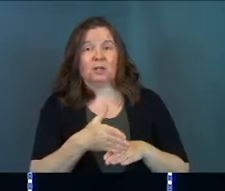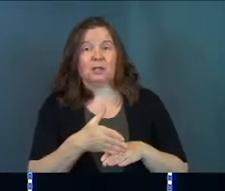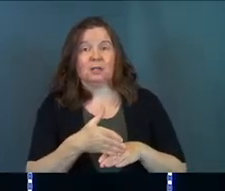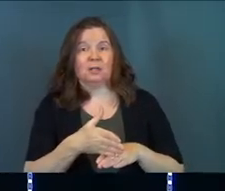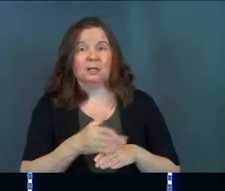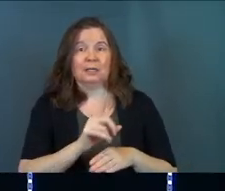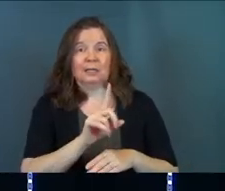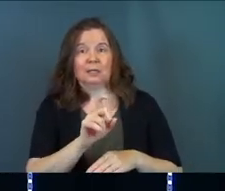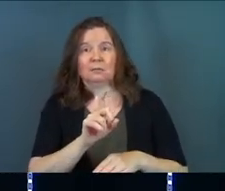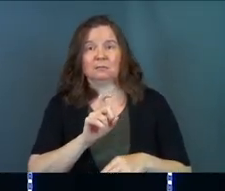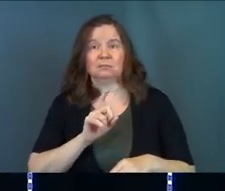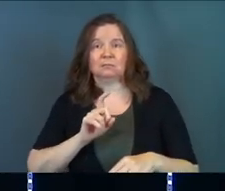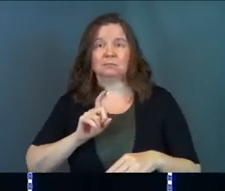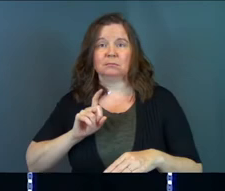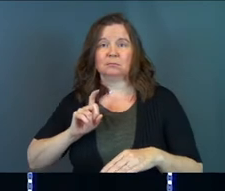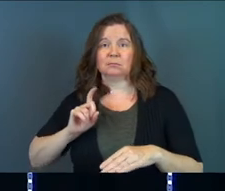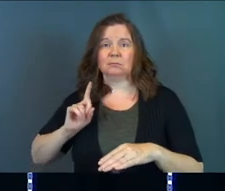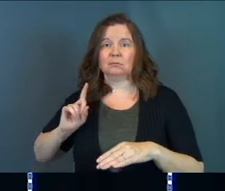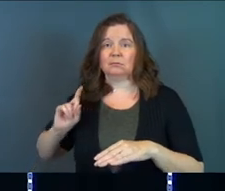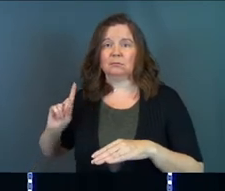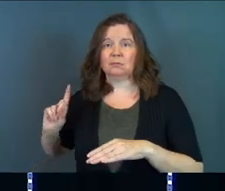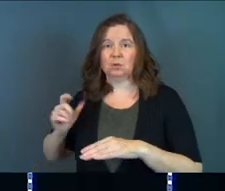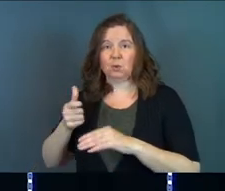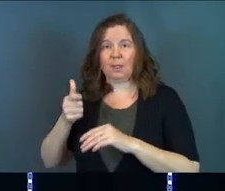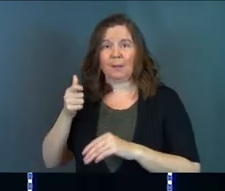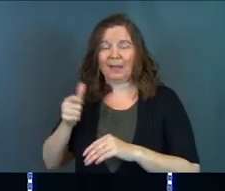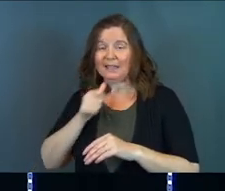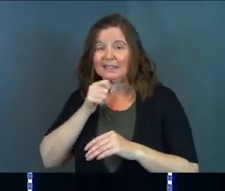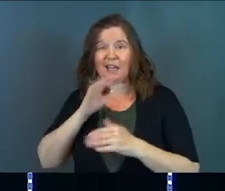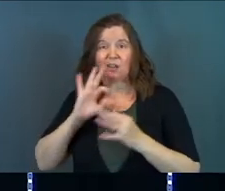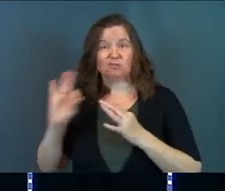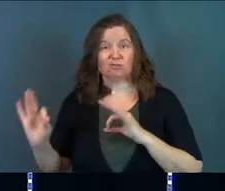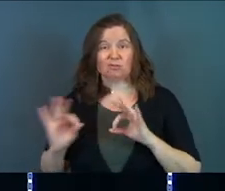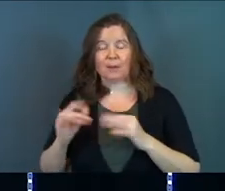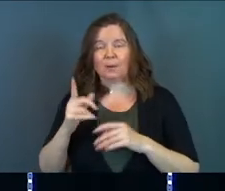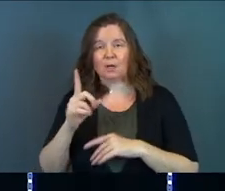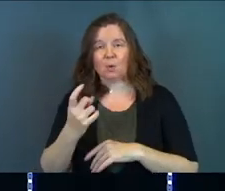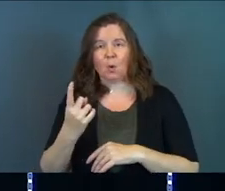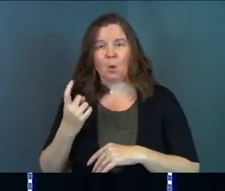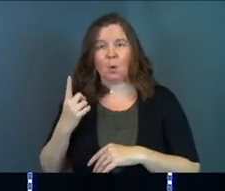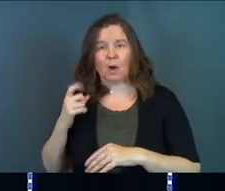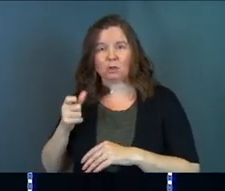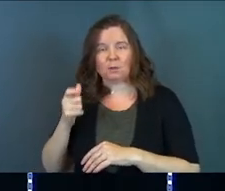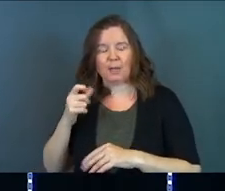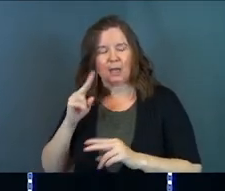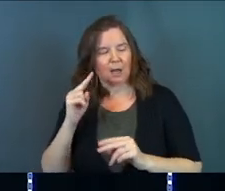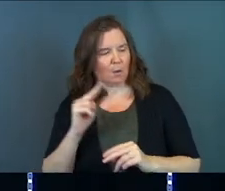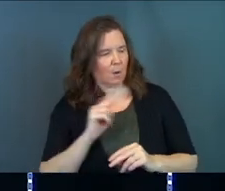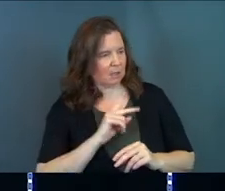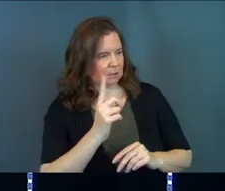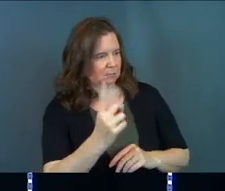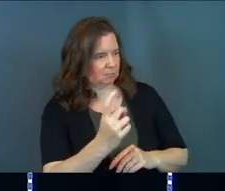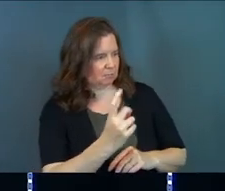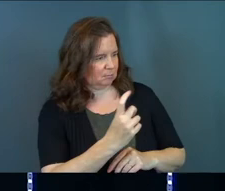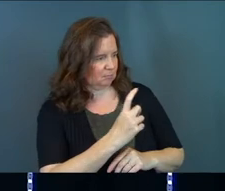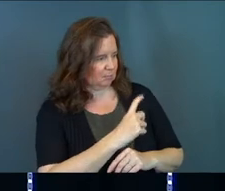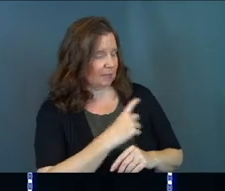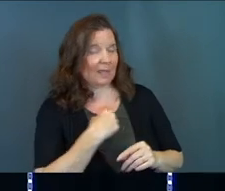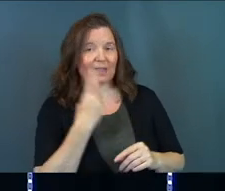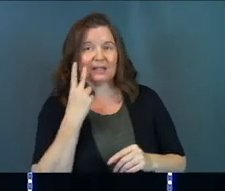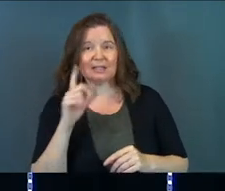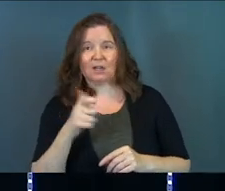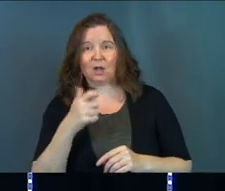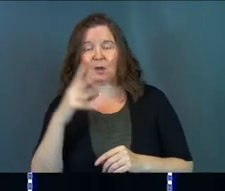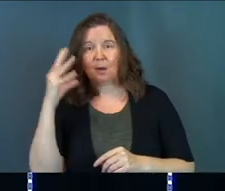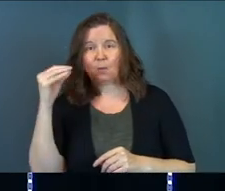he drifts toward the back and just kind of subtly walks toward the back. He's not distracting anybody, but he just walks toward the back, and I watch him do that. And then I